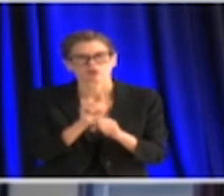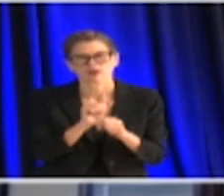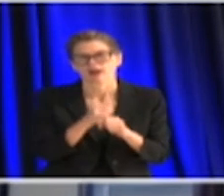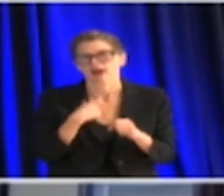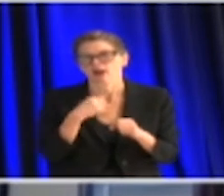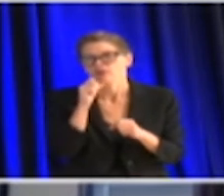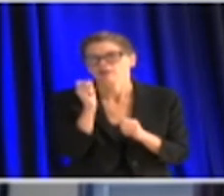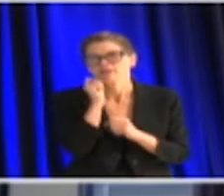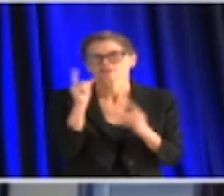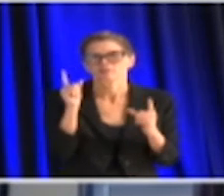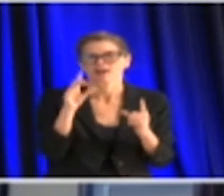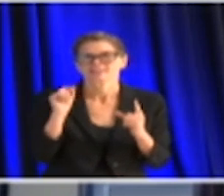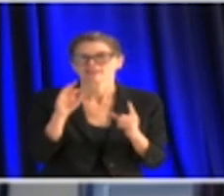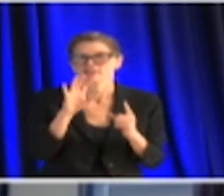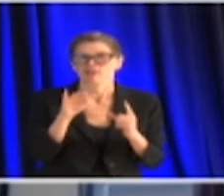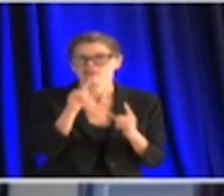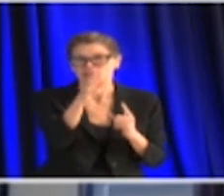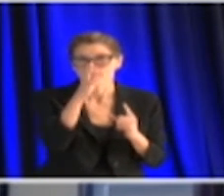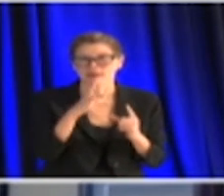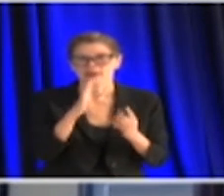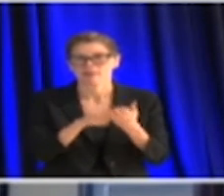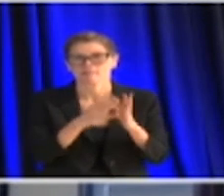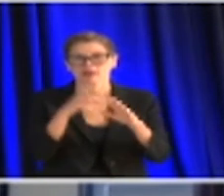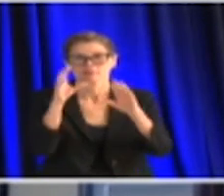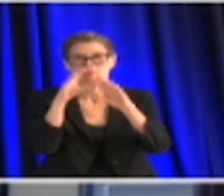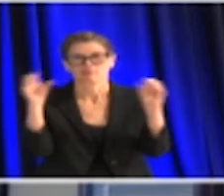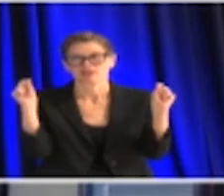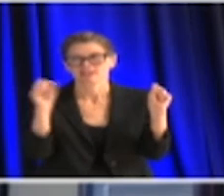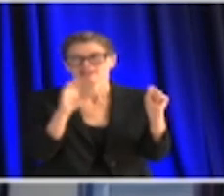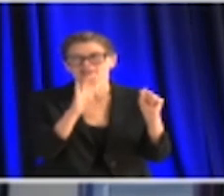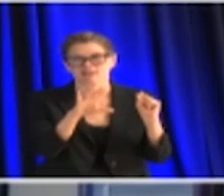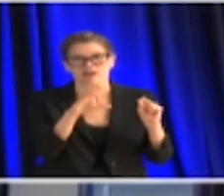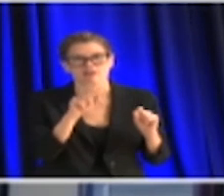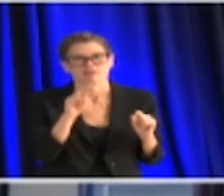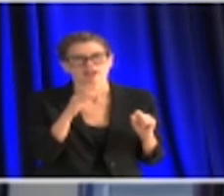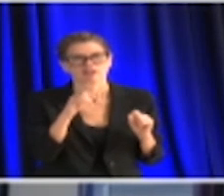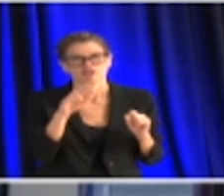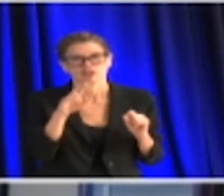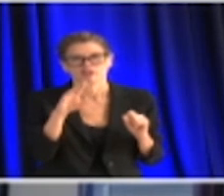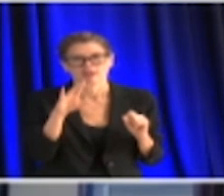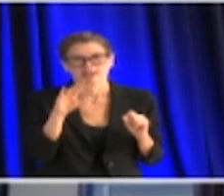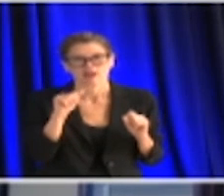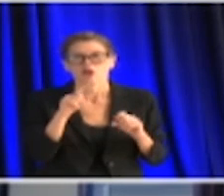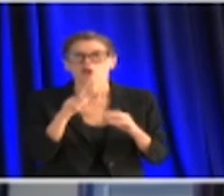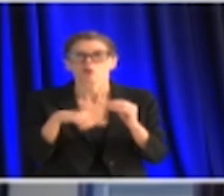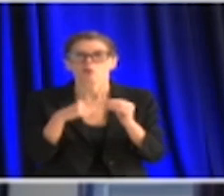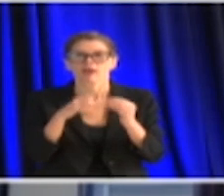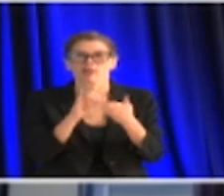surprised if Dotun one day becomes the president of the country of Nigeria. And when that happens,